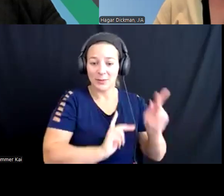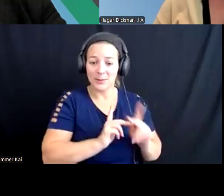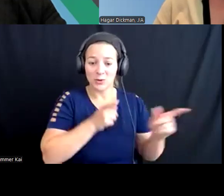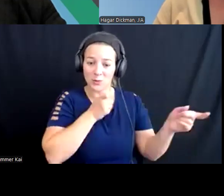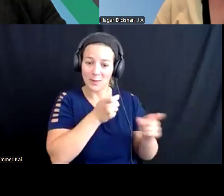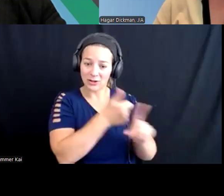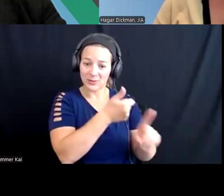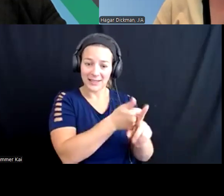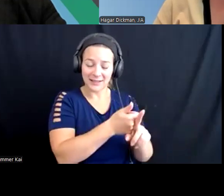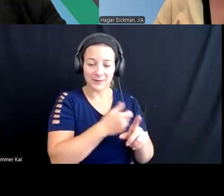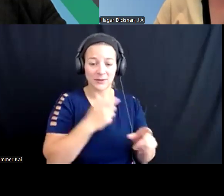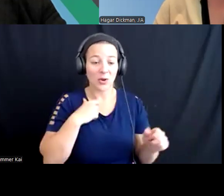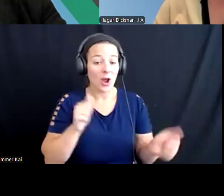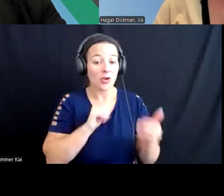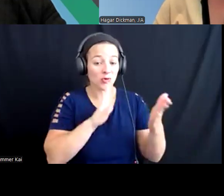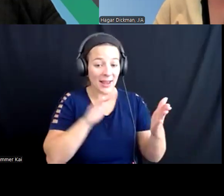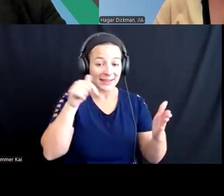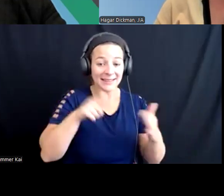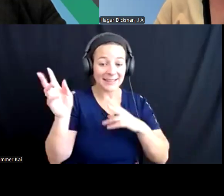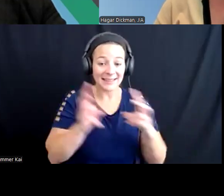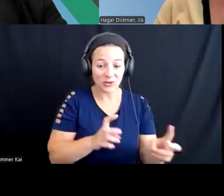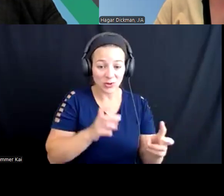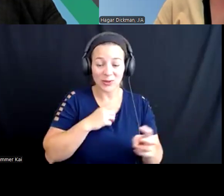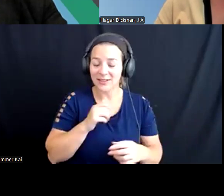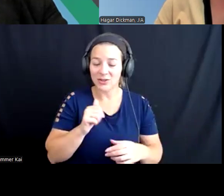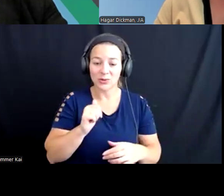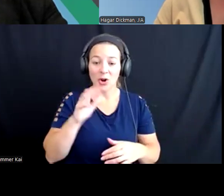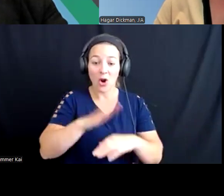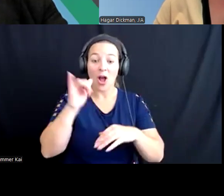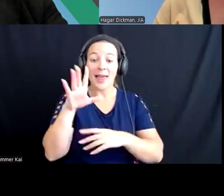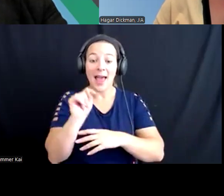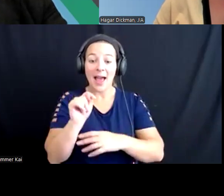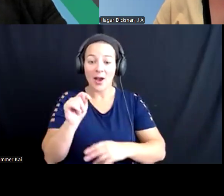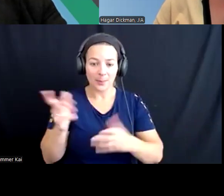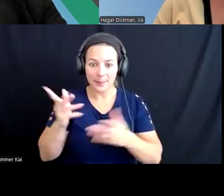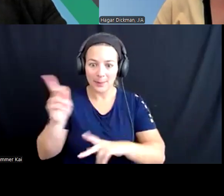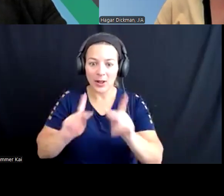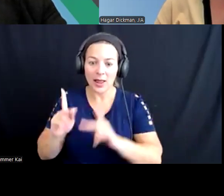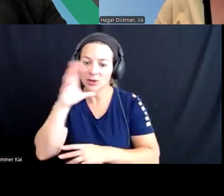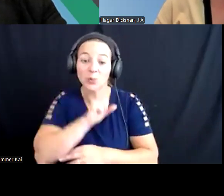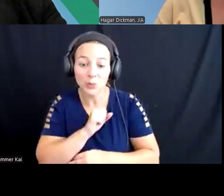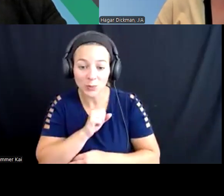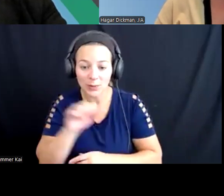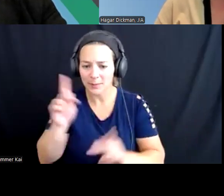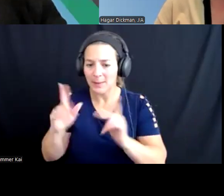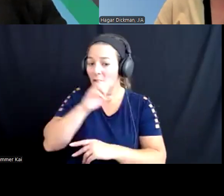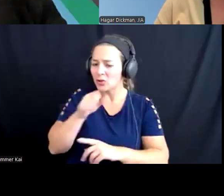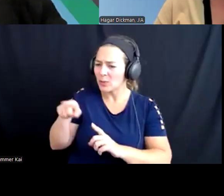gaps is calling out those assumptions and thinking through the system level needed changes that will start closing those gaps as well.